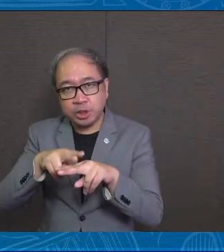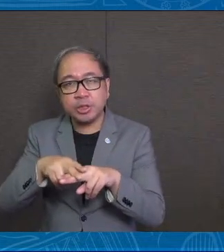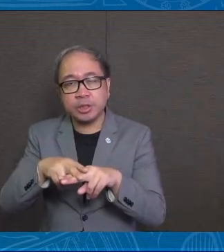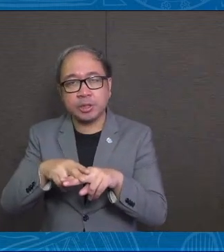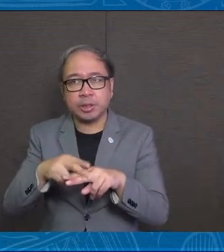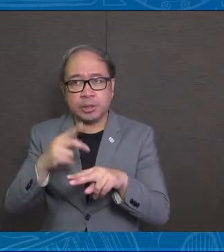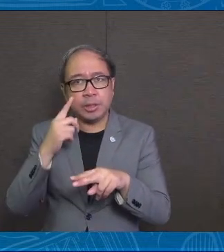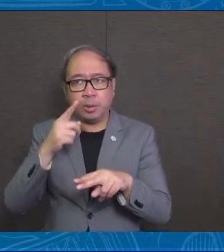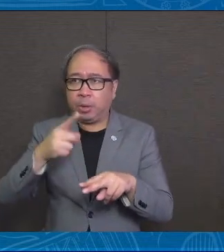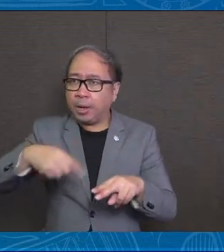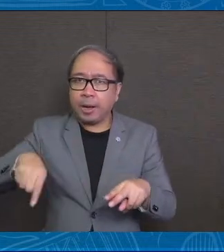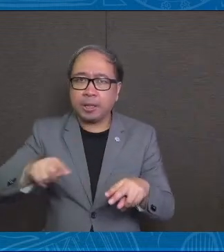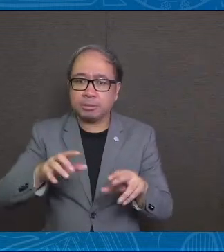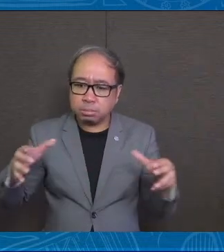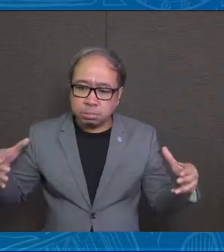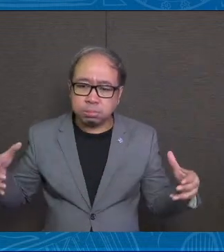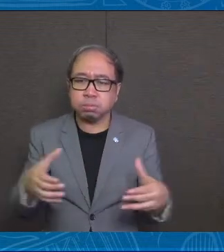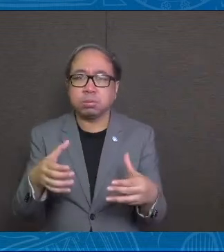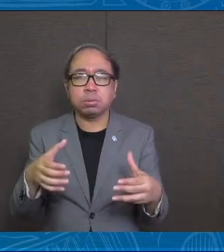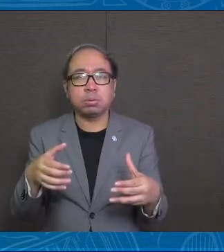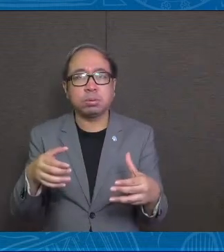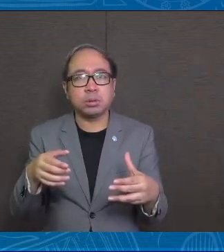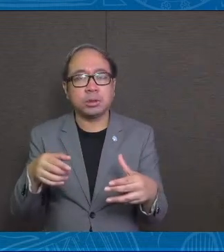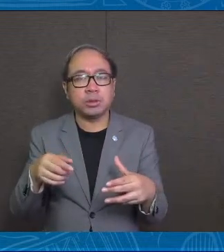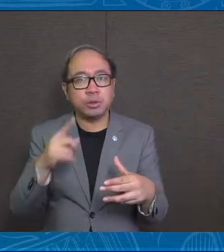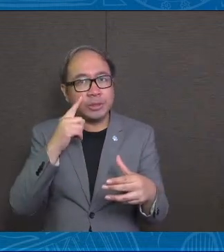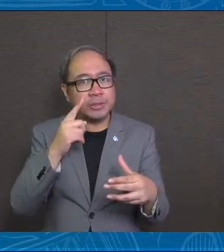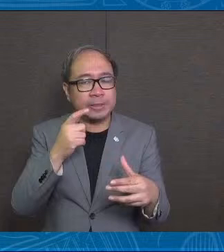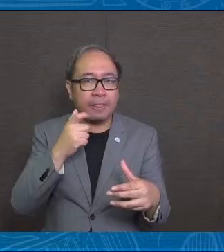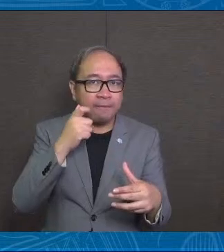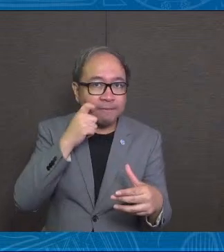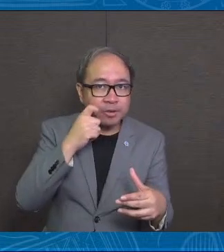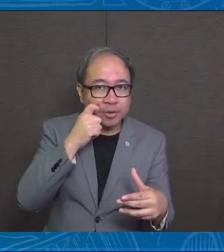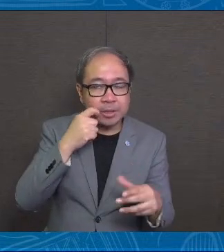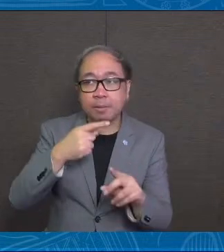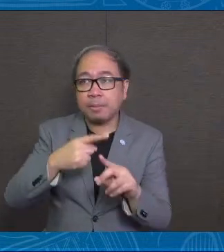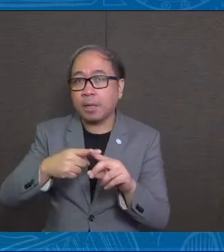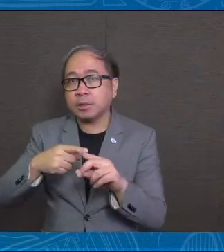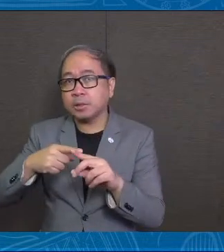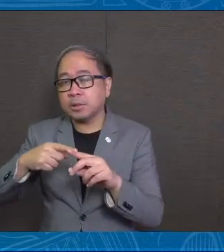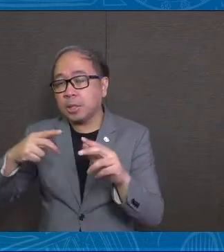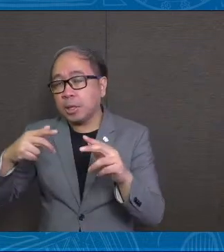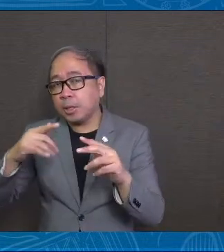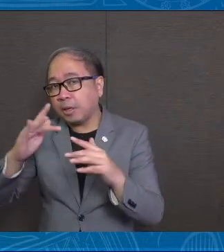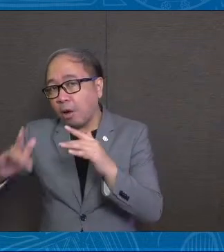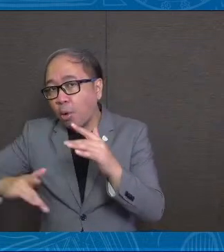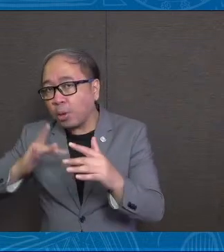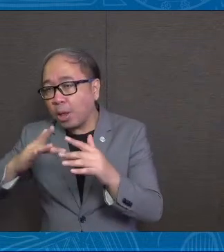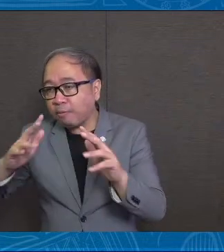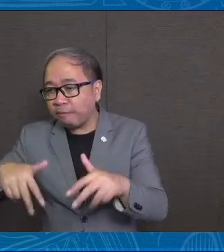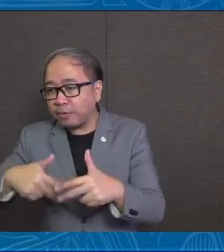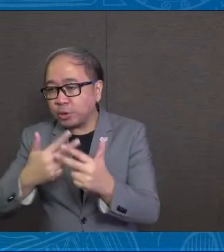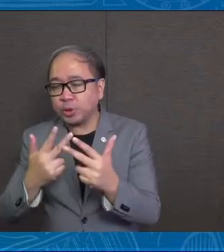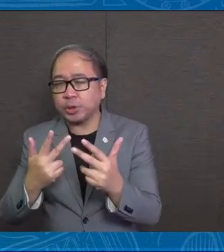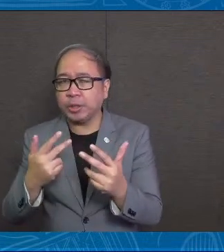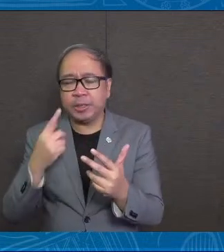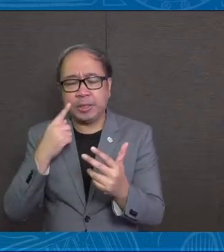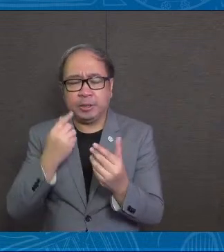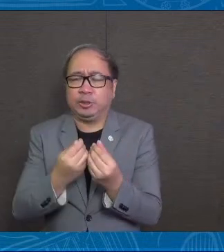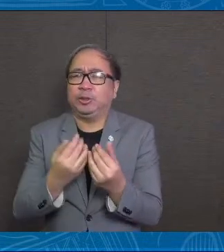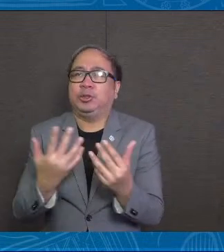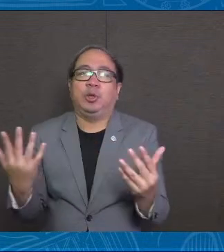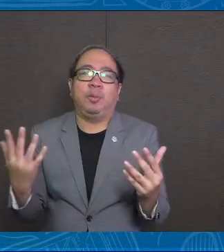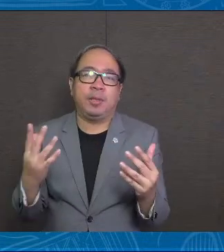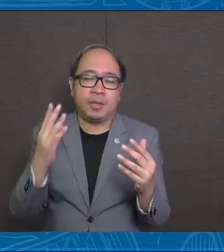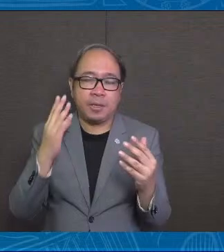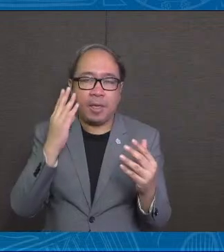us coming together like this face-to-face and also virtually, so maintaining the network. There's so much experience. I